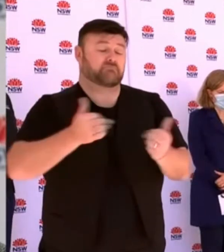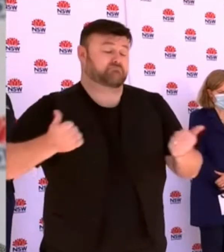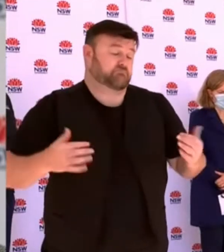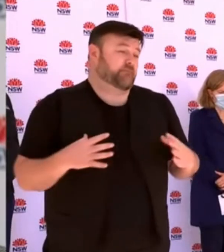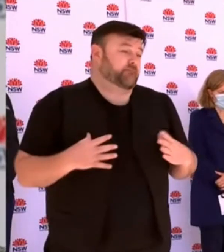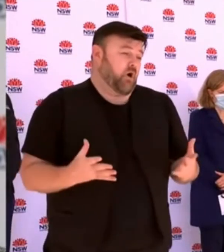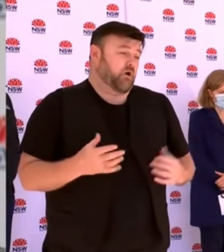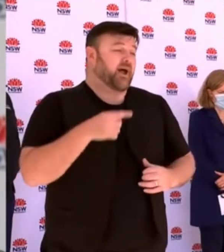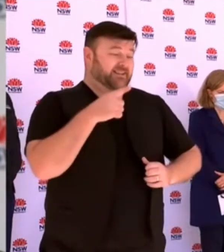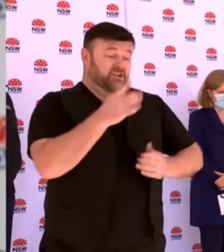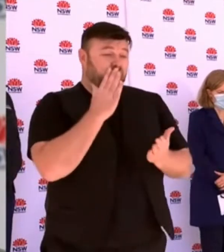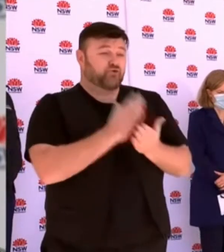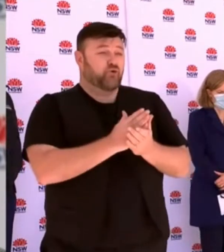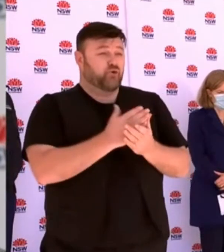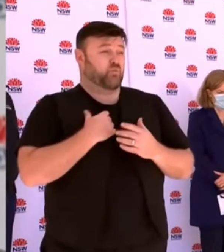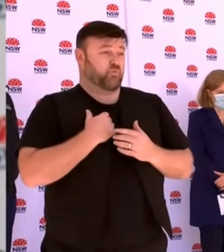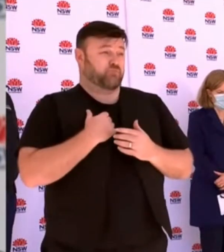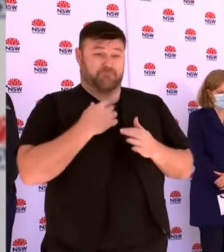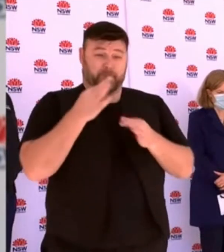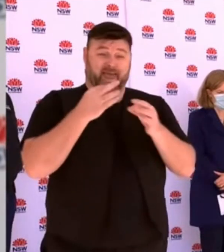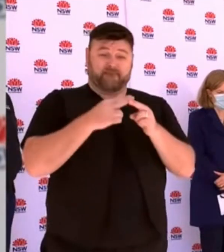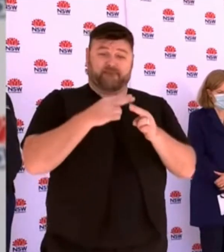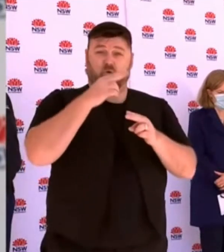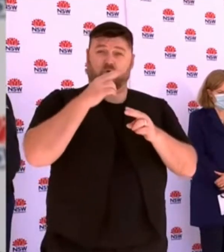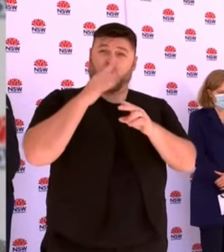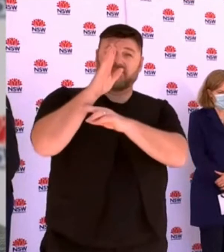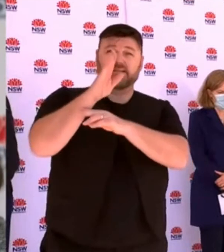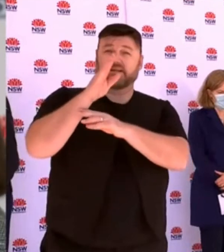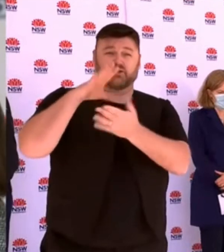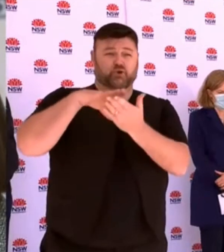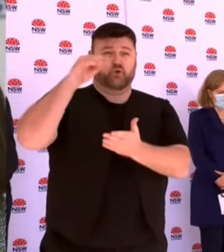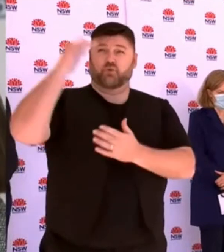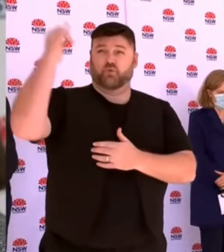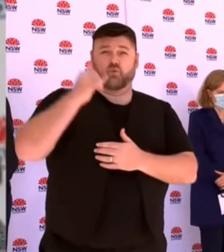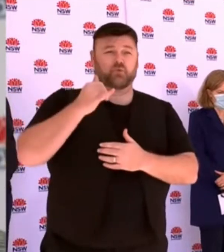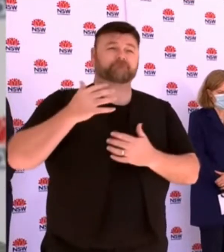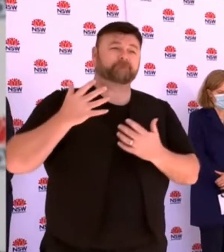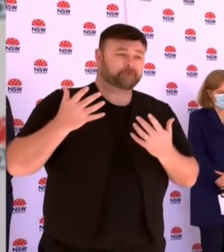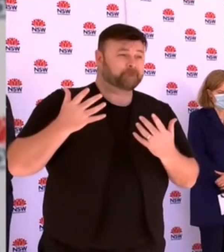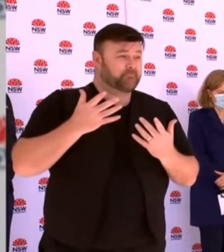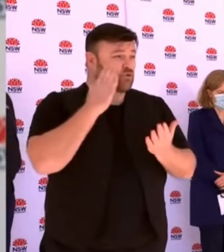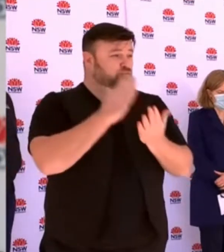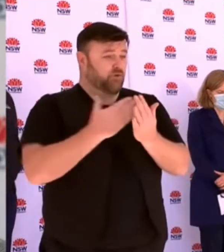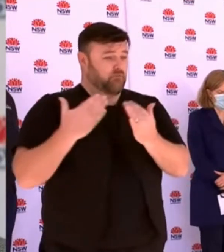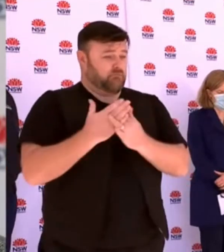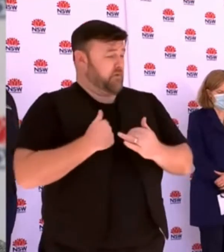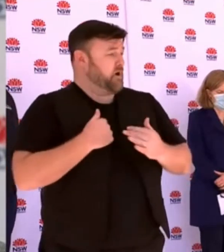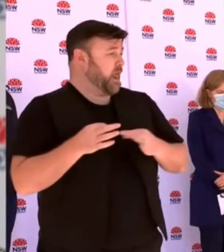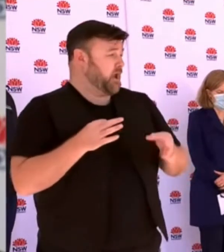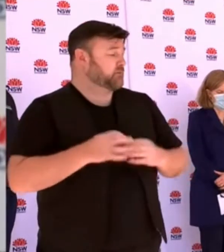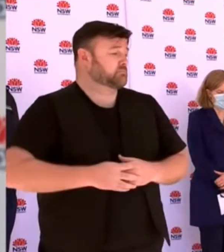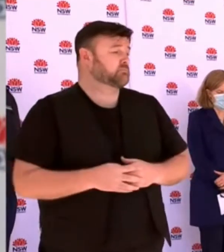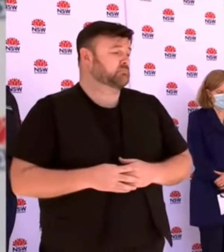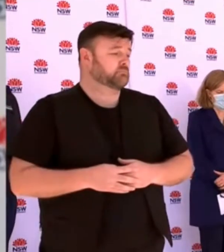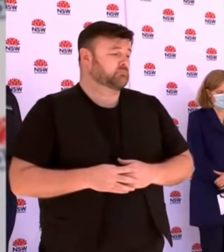think it does put a huge question mark over those plans. But New South Wales has always done our fair share, and I again want to